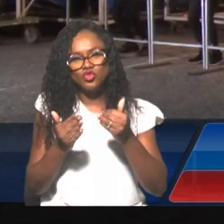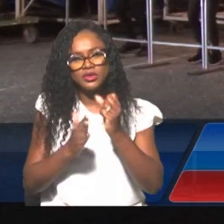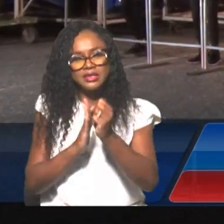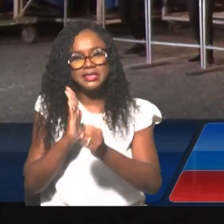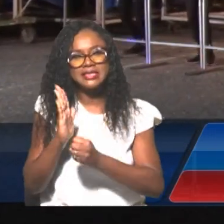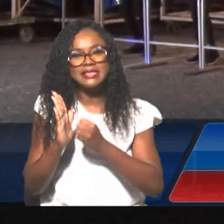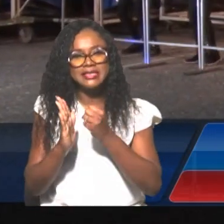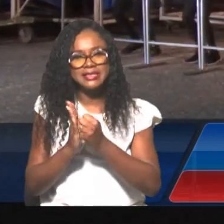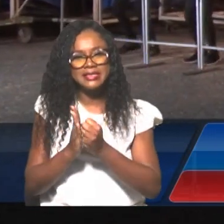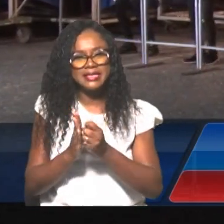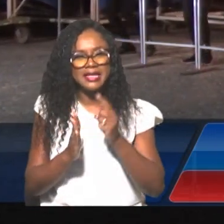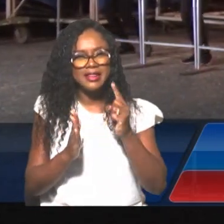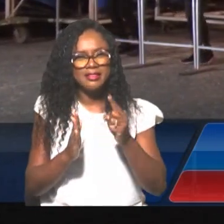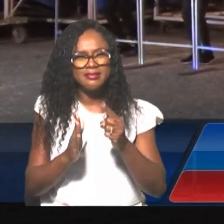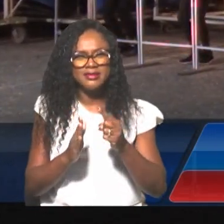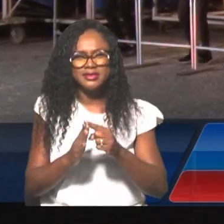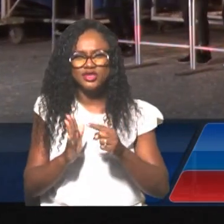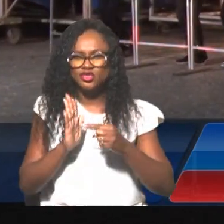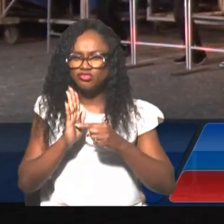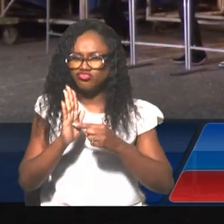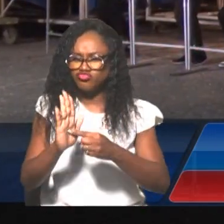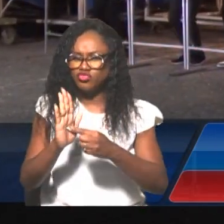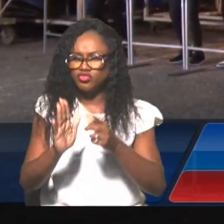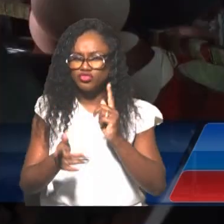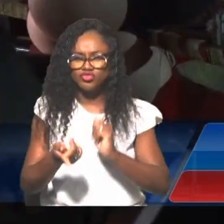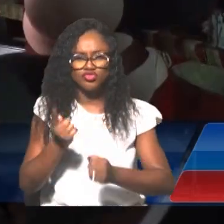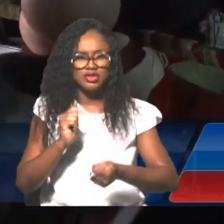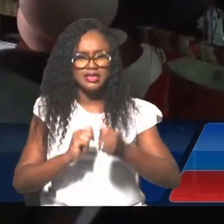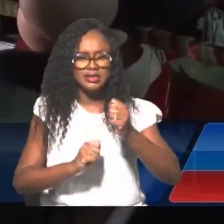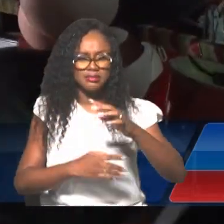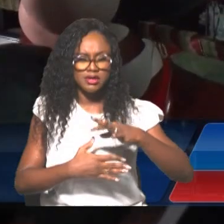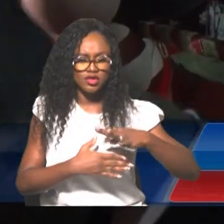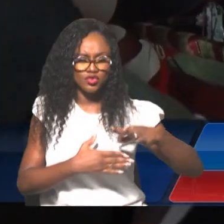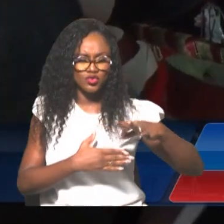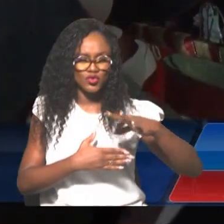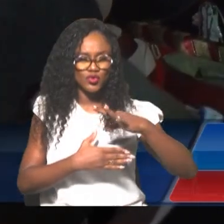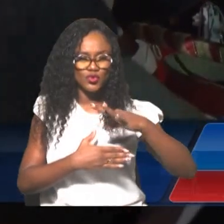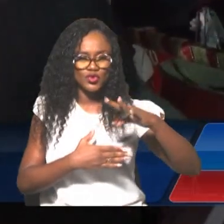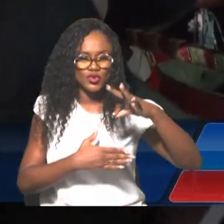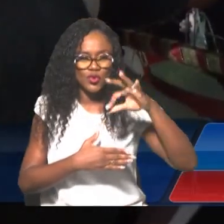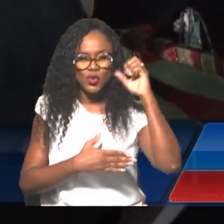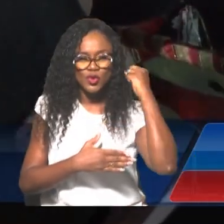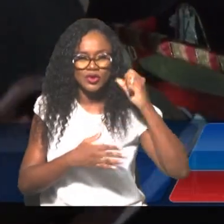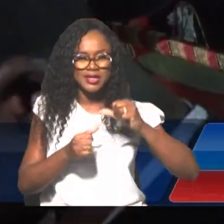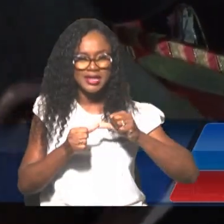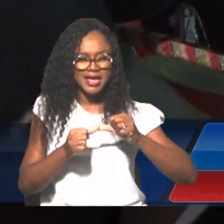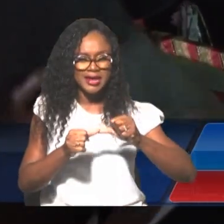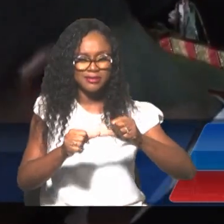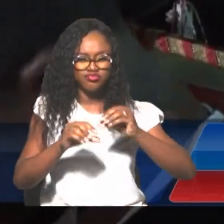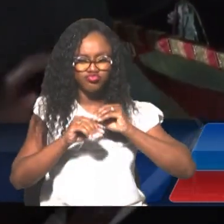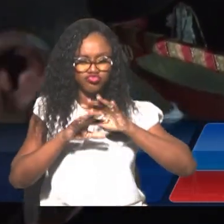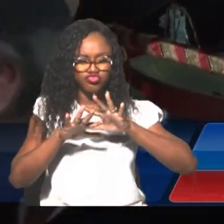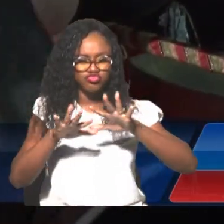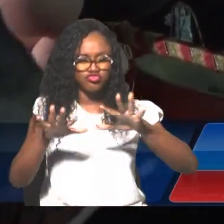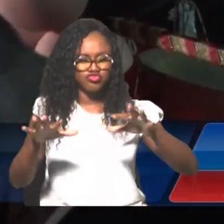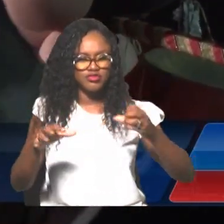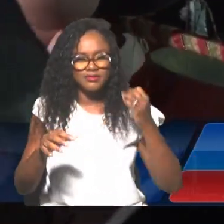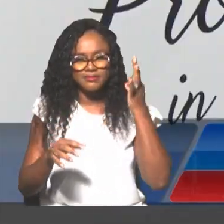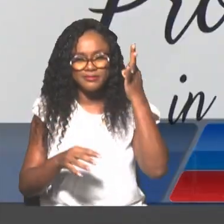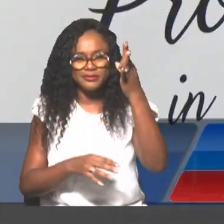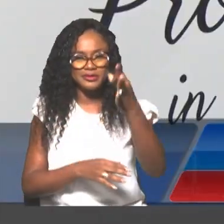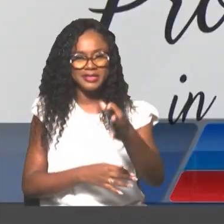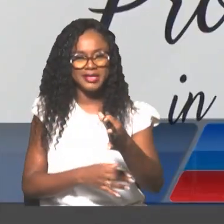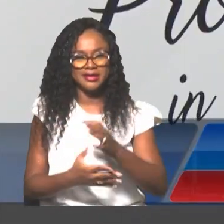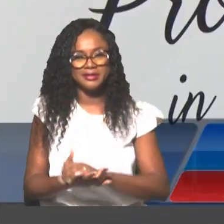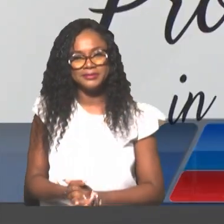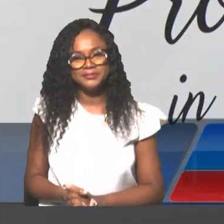steel pan remains a symbol of Trinidad and Tobago's soul, a sound that will continue to echo for generations to come.